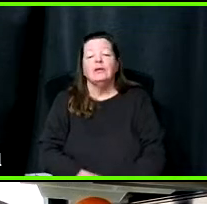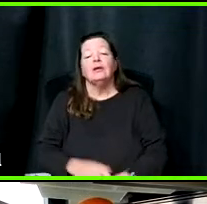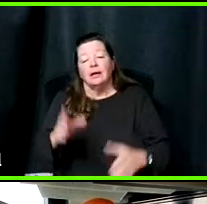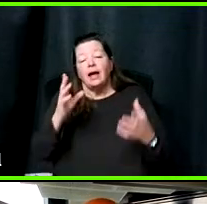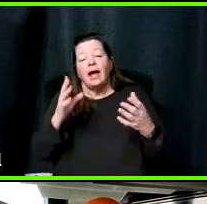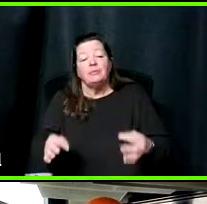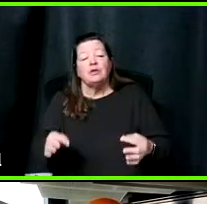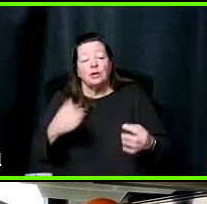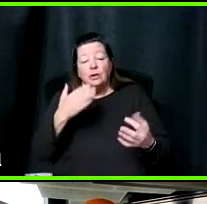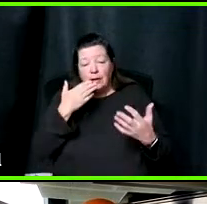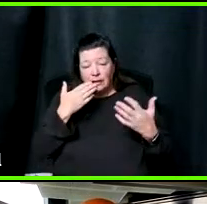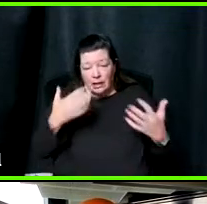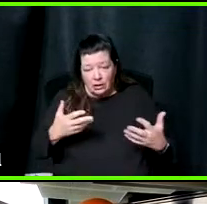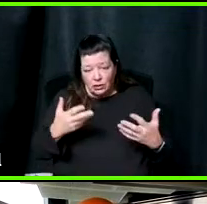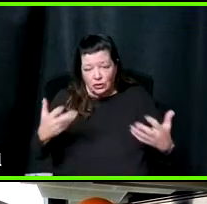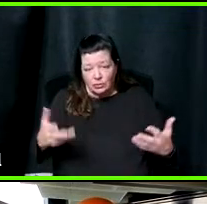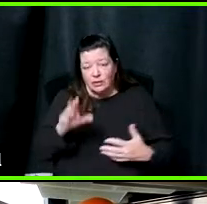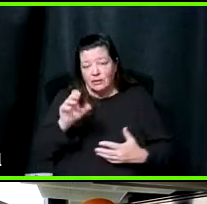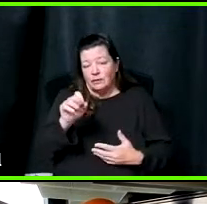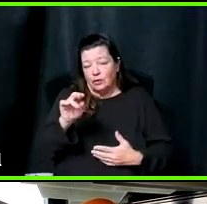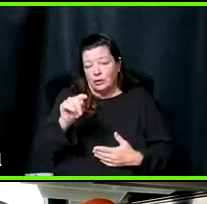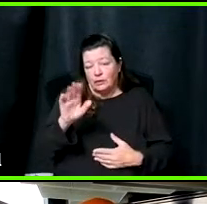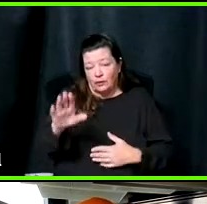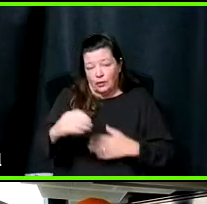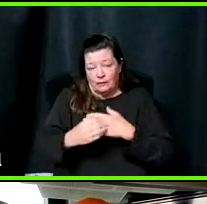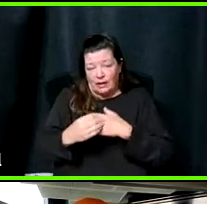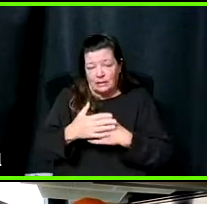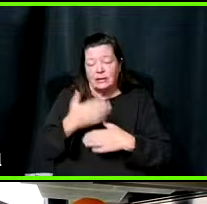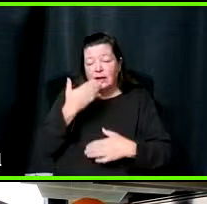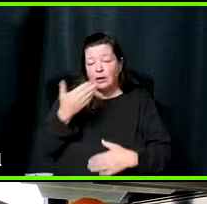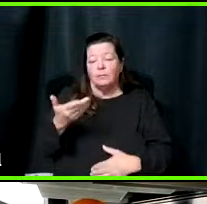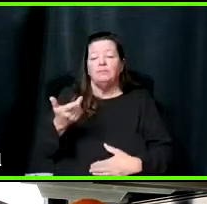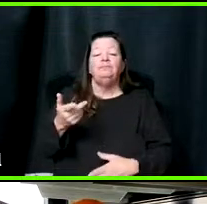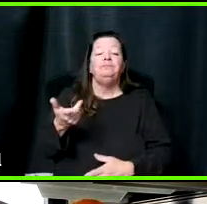Absolutely, and thank you so much for that, Curtis.